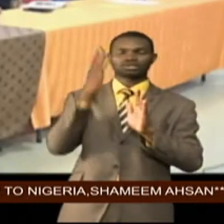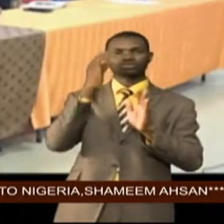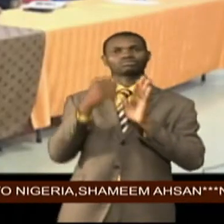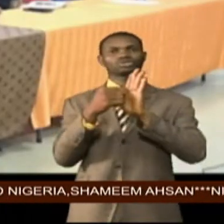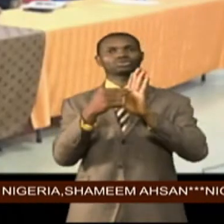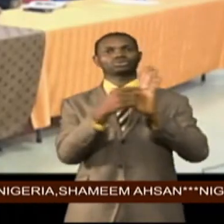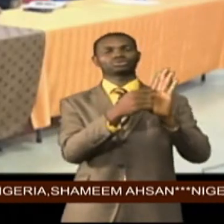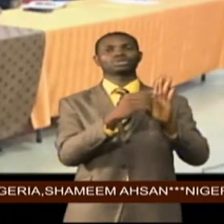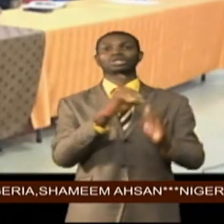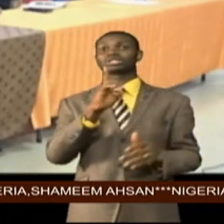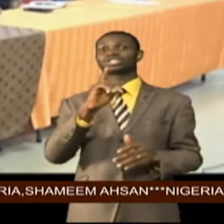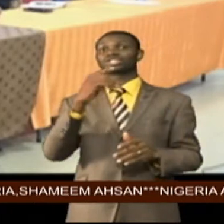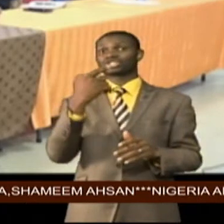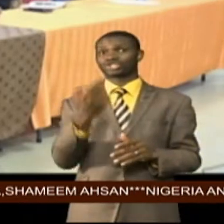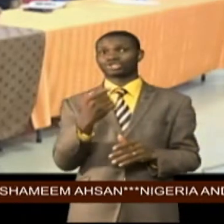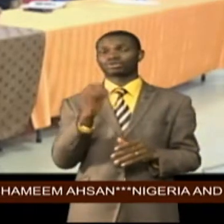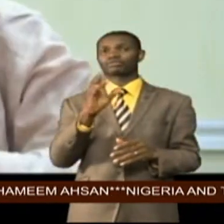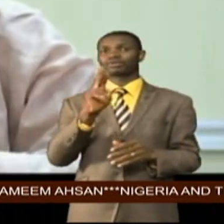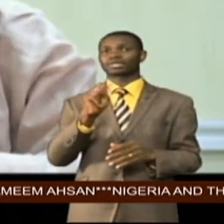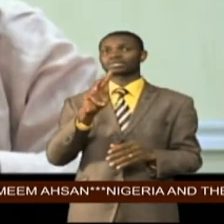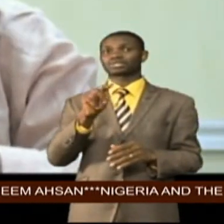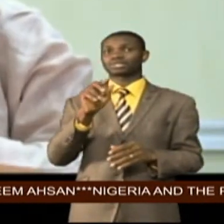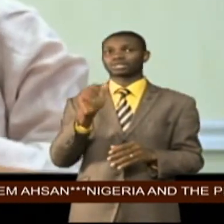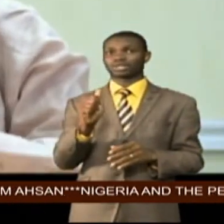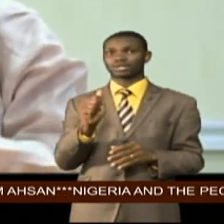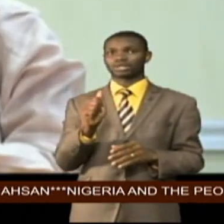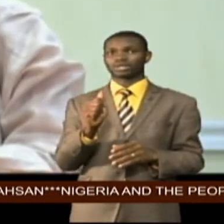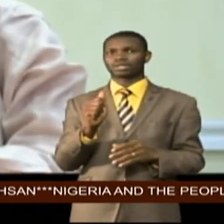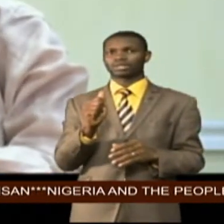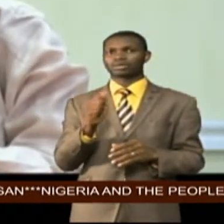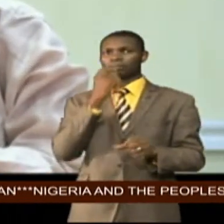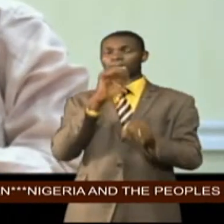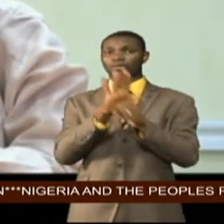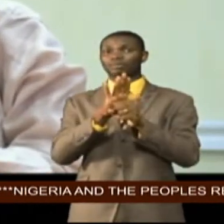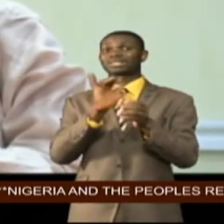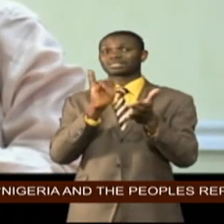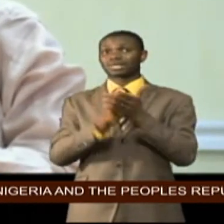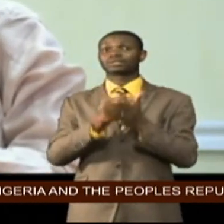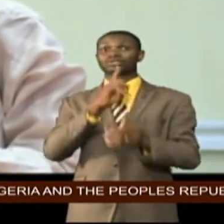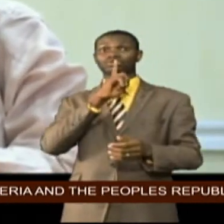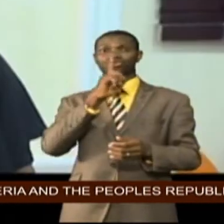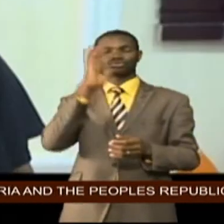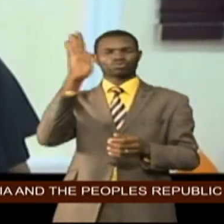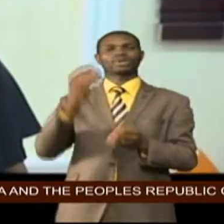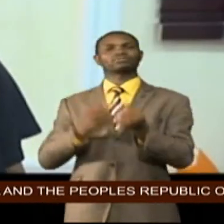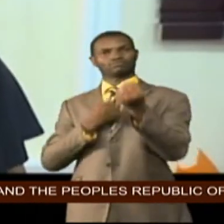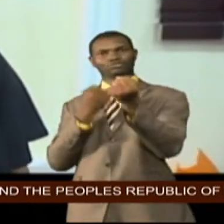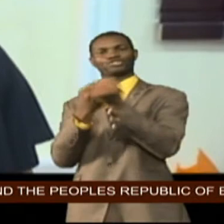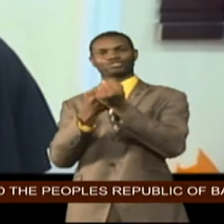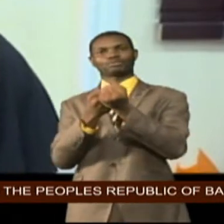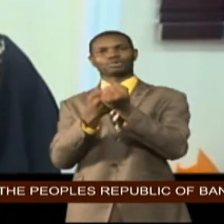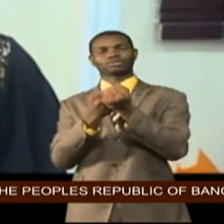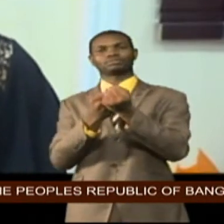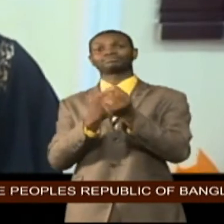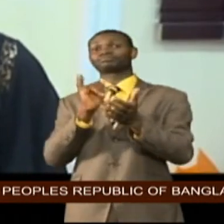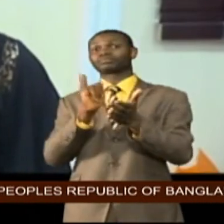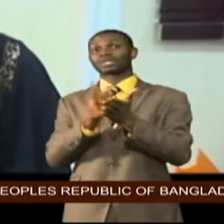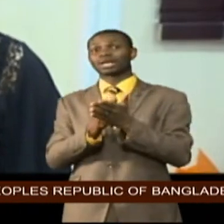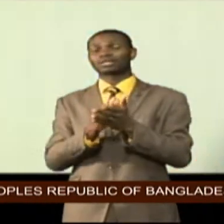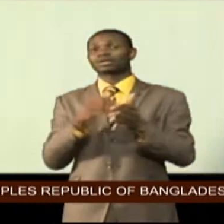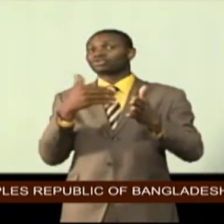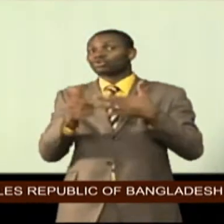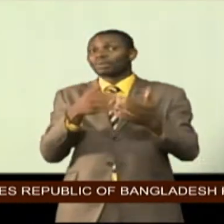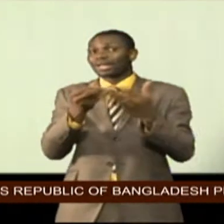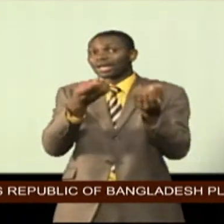Director General of the NTA, who assured the Commission of his organization's support, noted that creating a